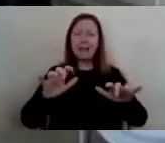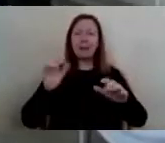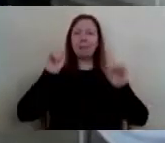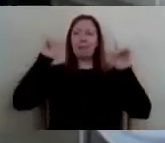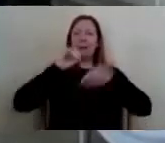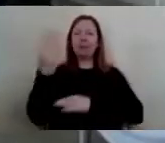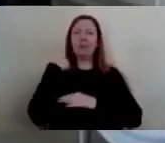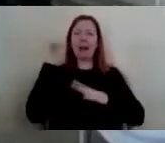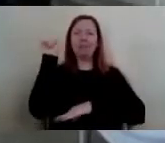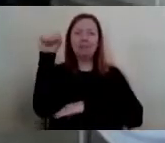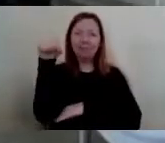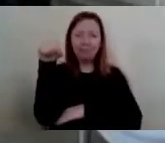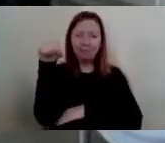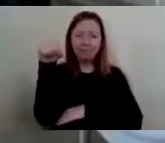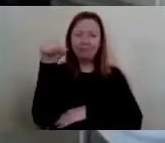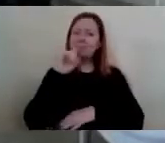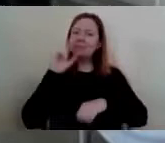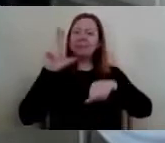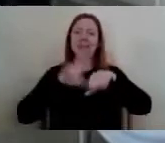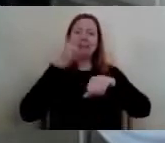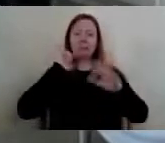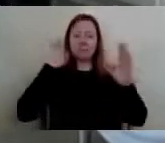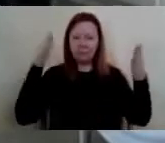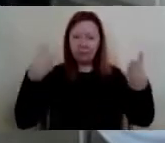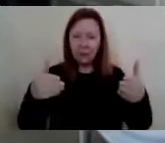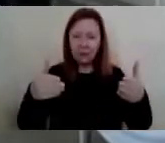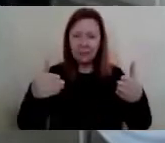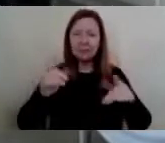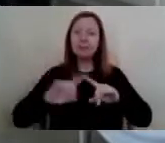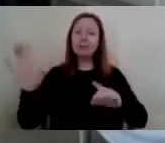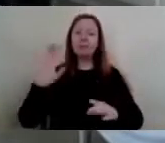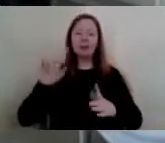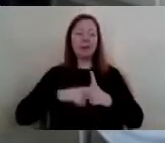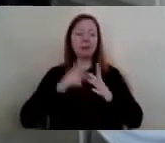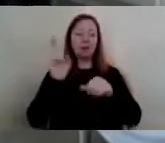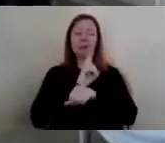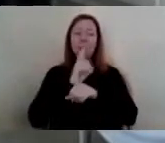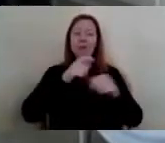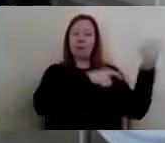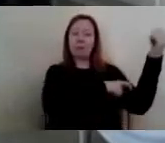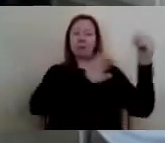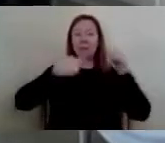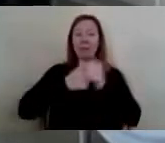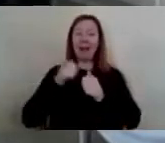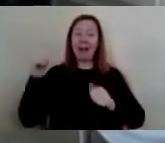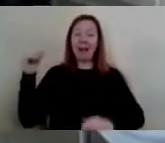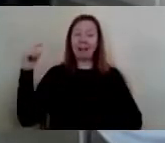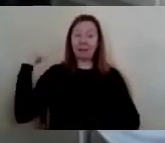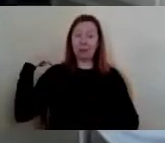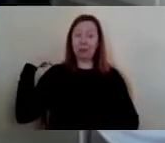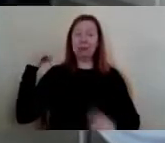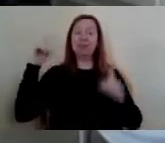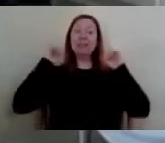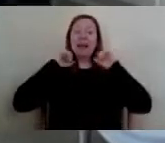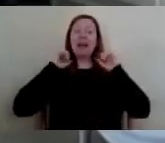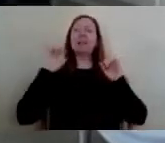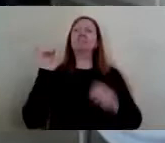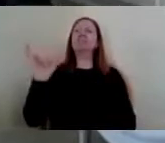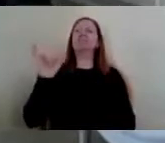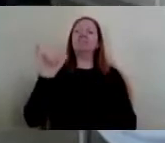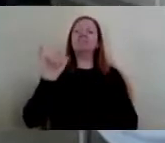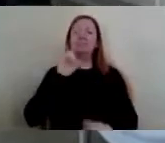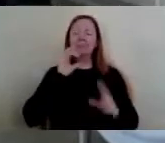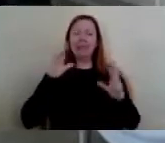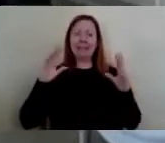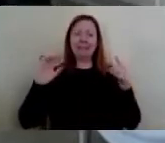position just really naturally because I'm focused. And then I start using those muscles behind my shoulder blades and my neck, and they start to talk to me.